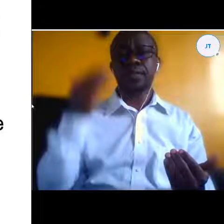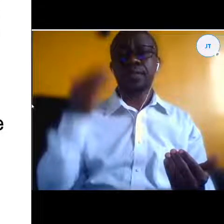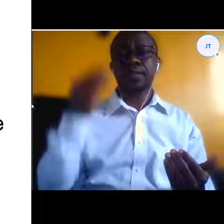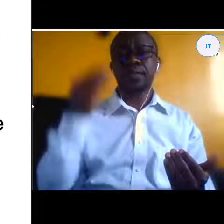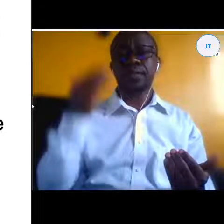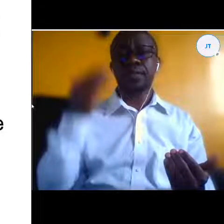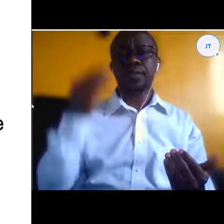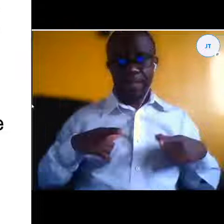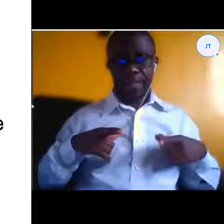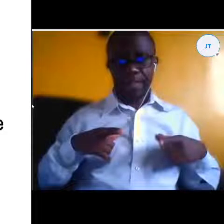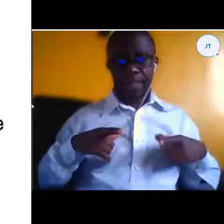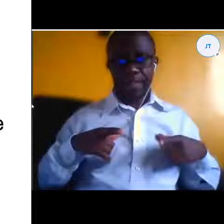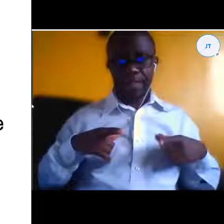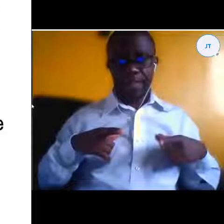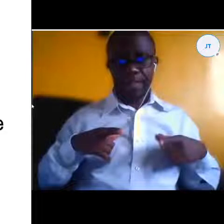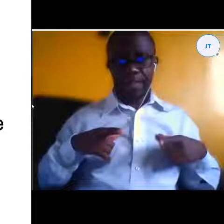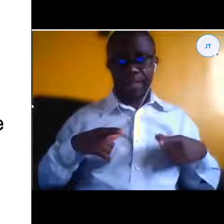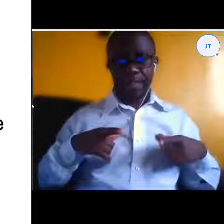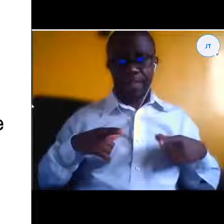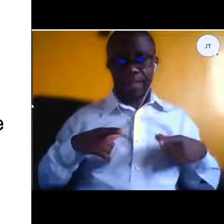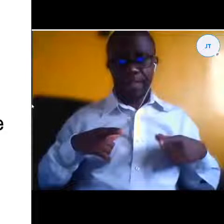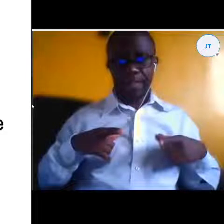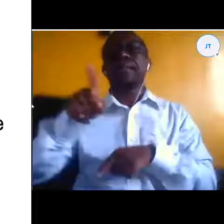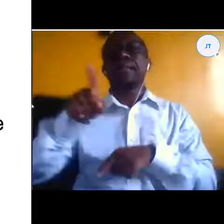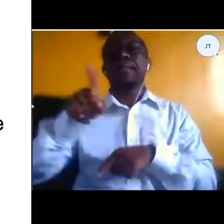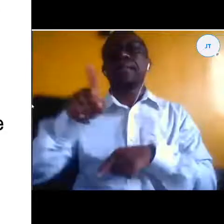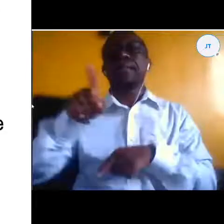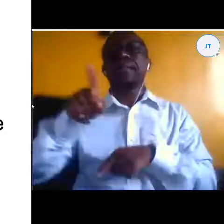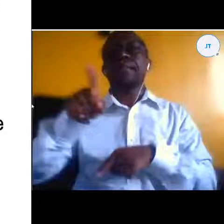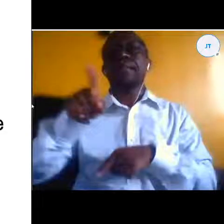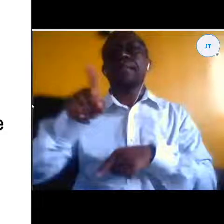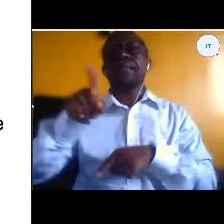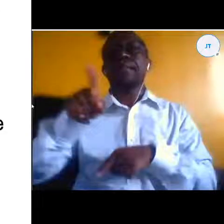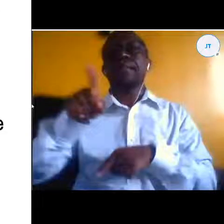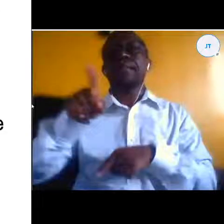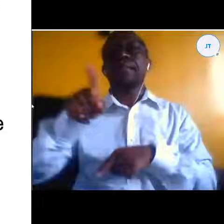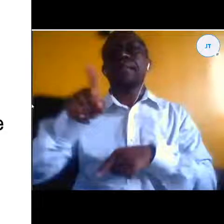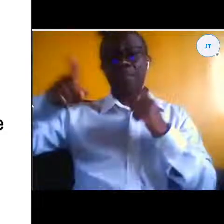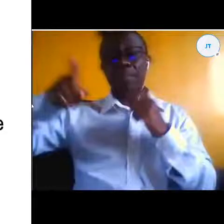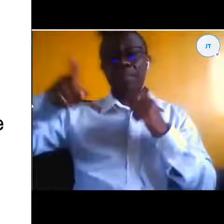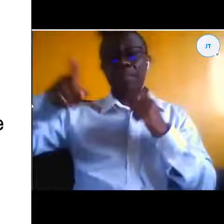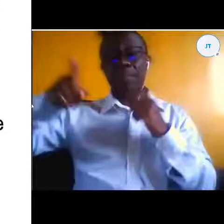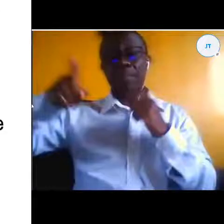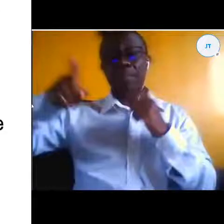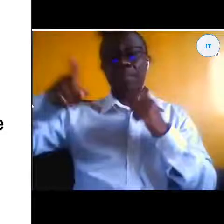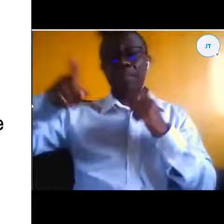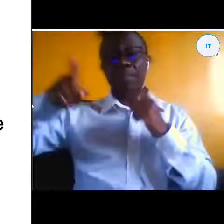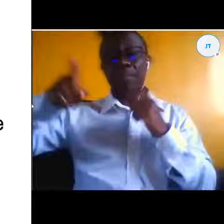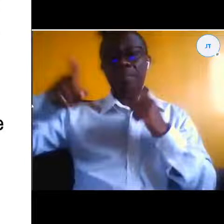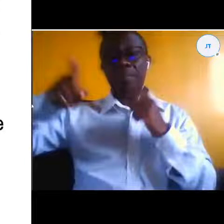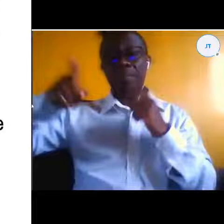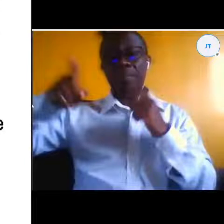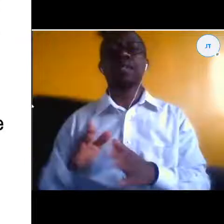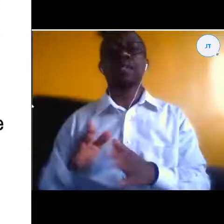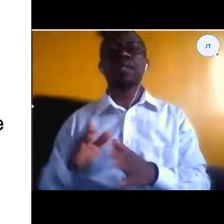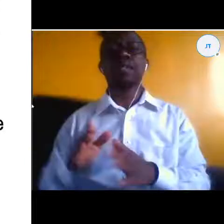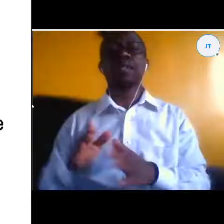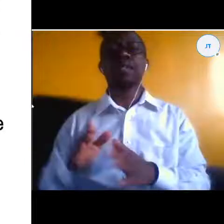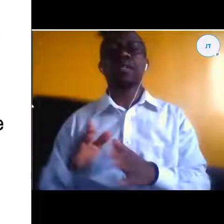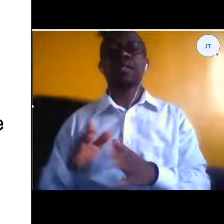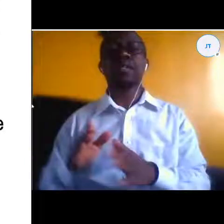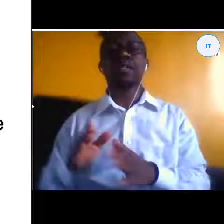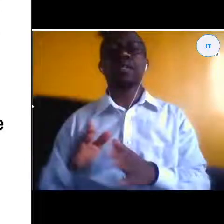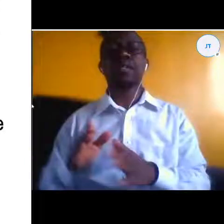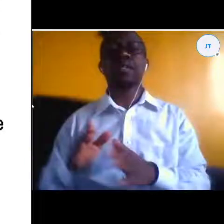able to demand it, because we are setting an example. Demand it from our stakeholders, demand it from our